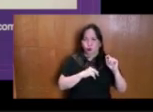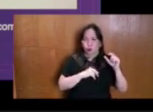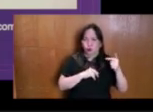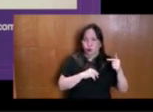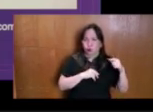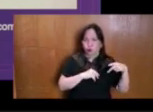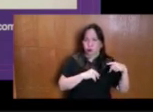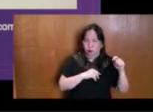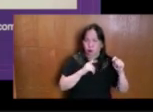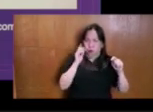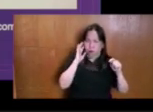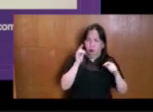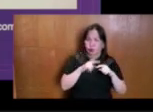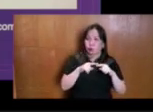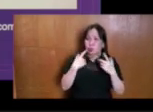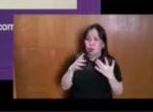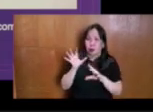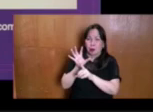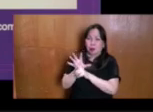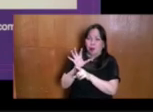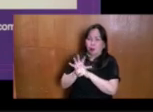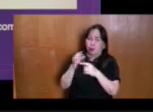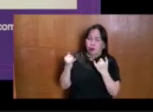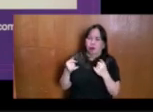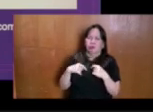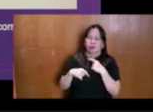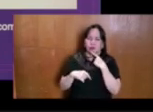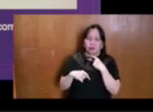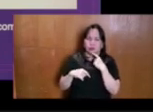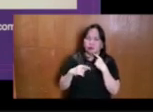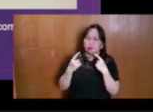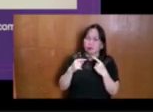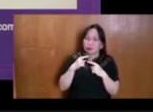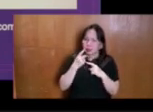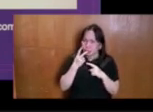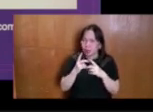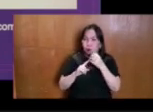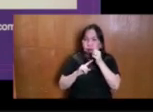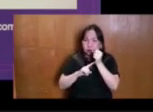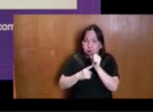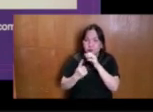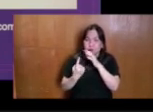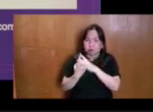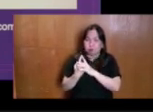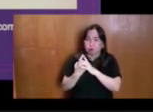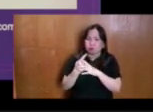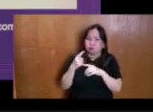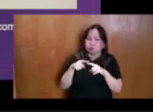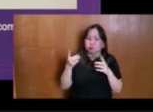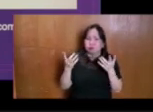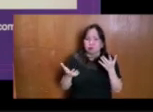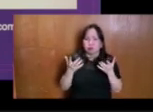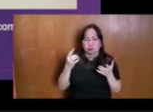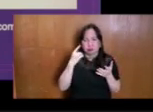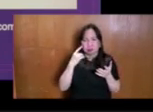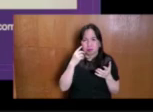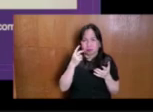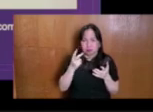out big time. No? So you see, there's this trigger. But then we're probably